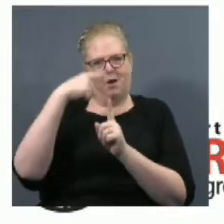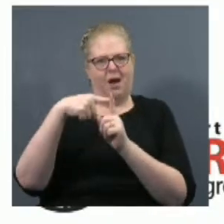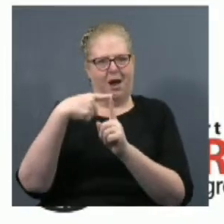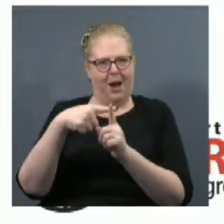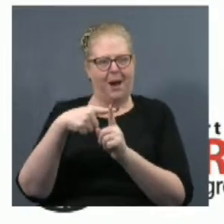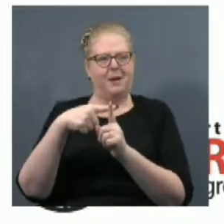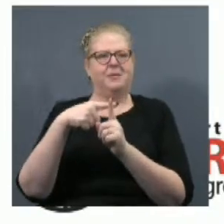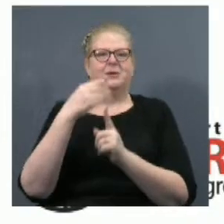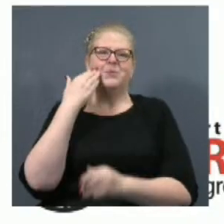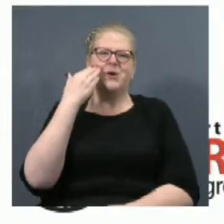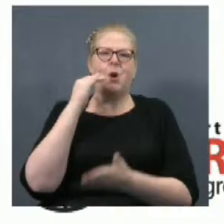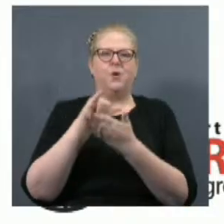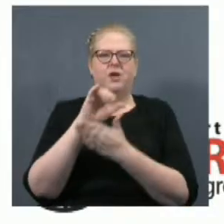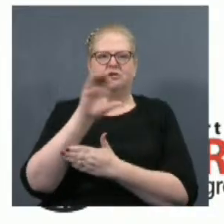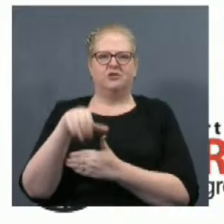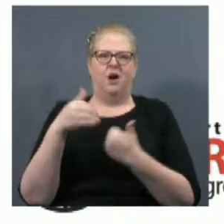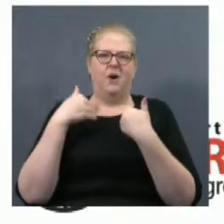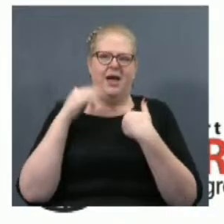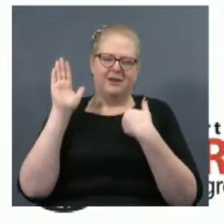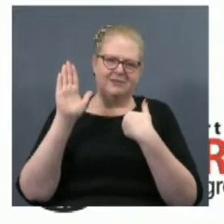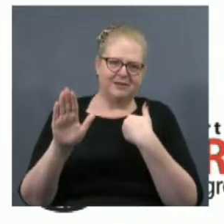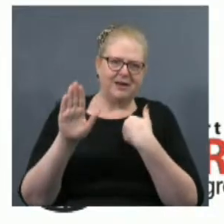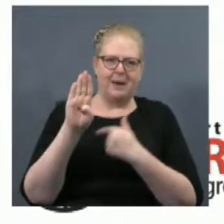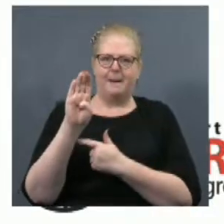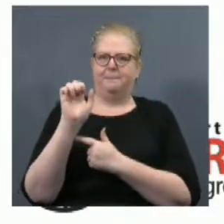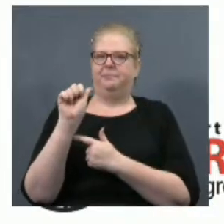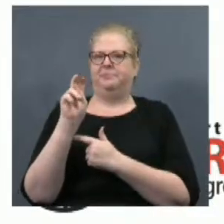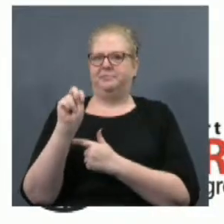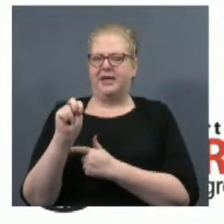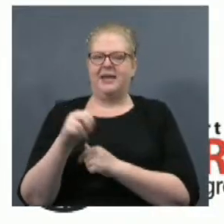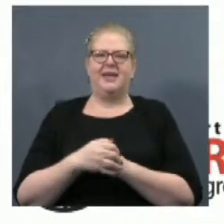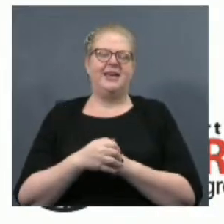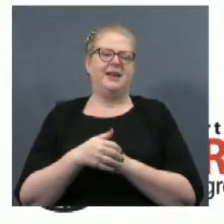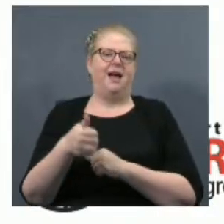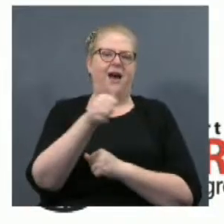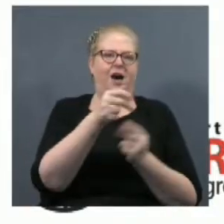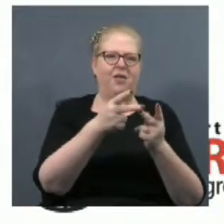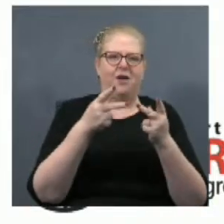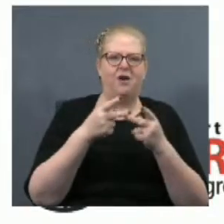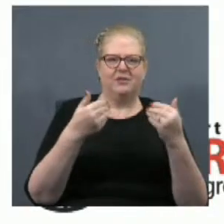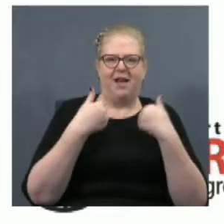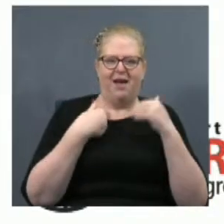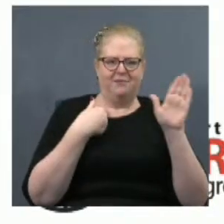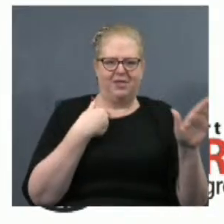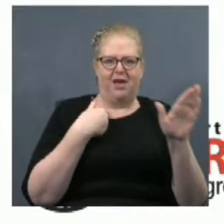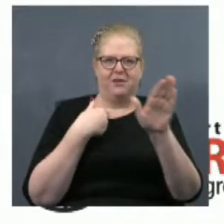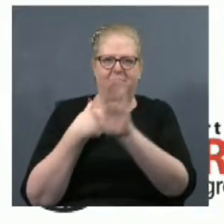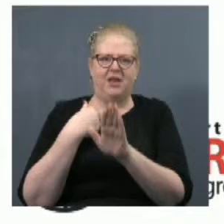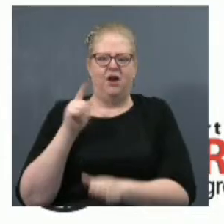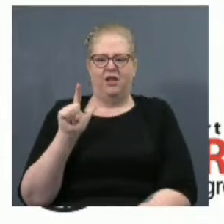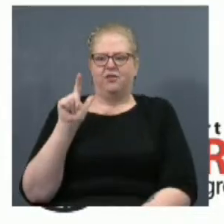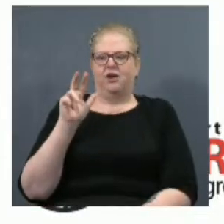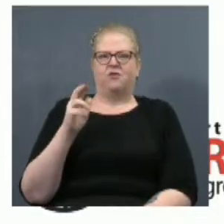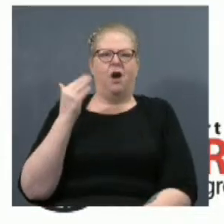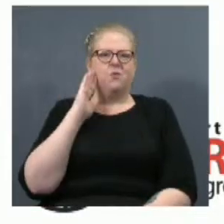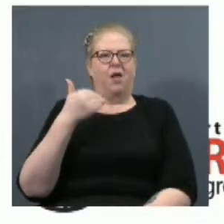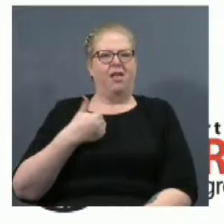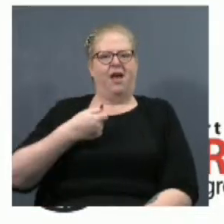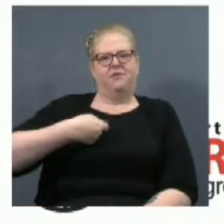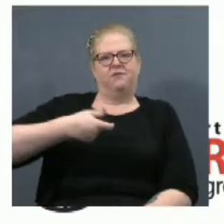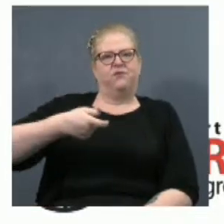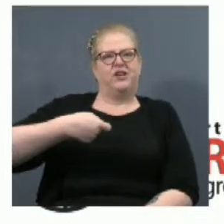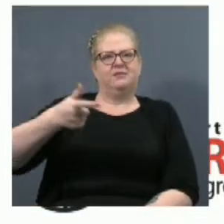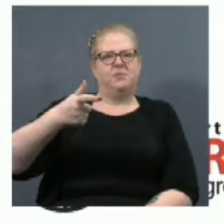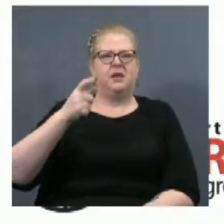their bean, and Kansas City has their shuttlecock, and I think Little Rock would have its Frisbee, and I think we'll fit right in there, and I think it's something we